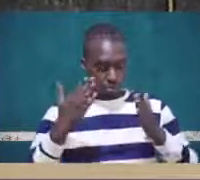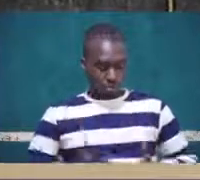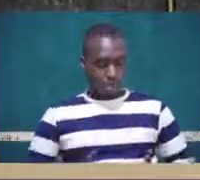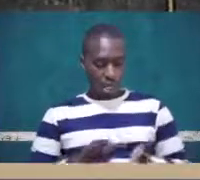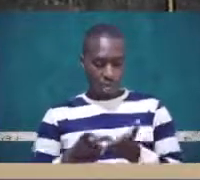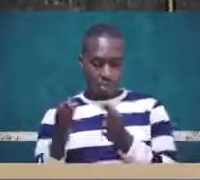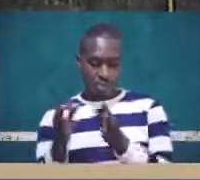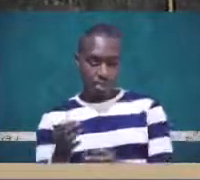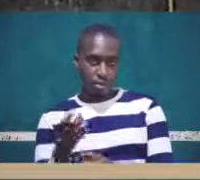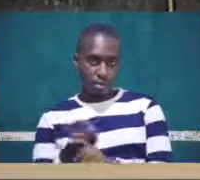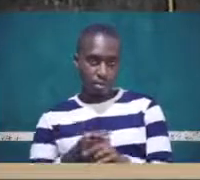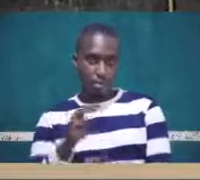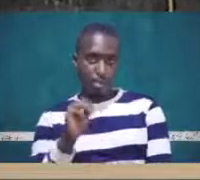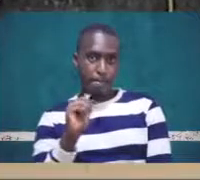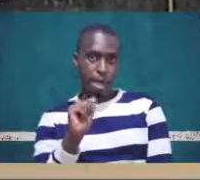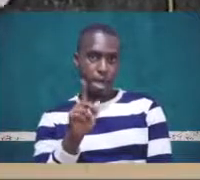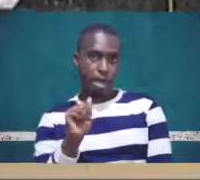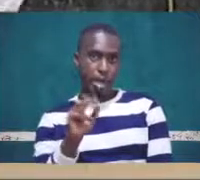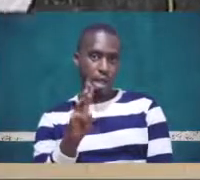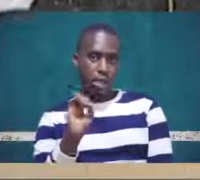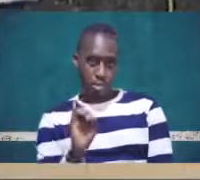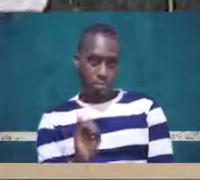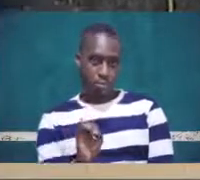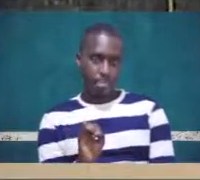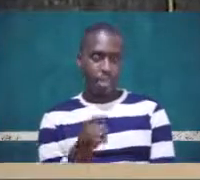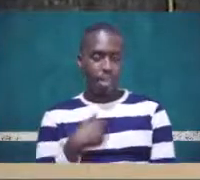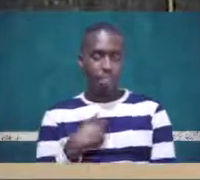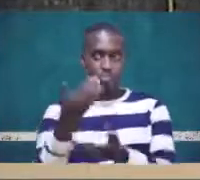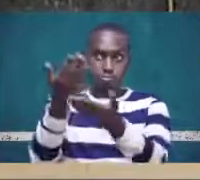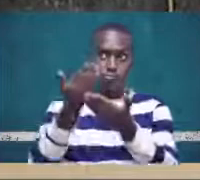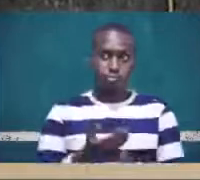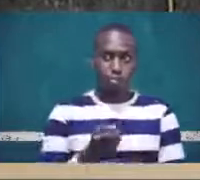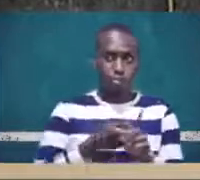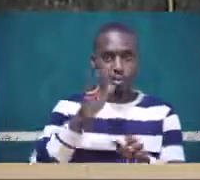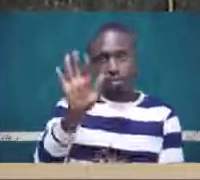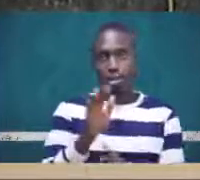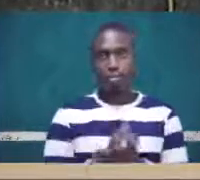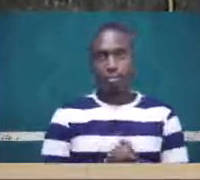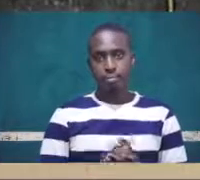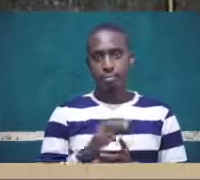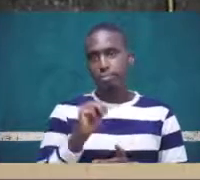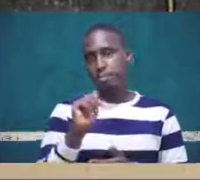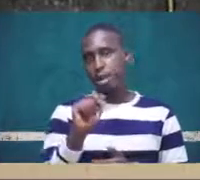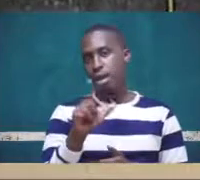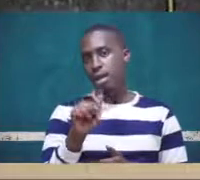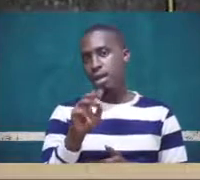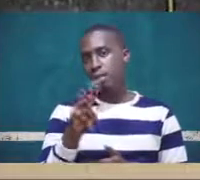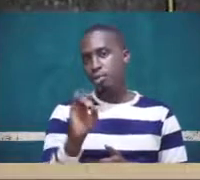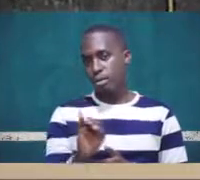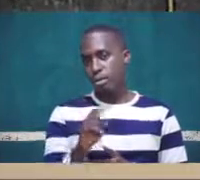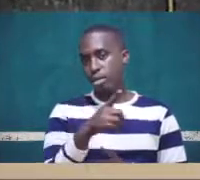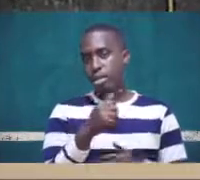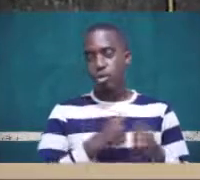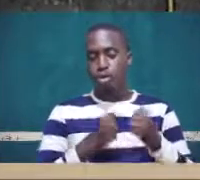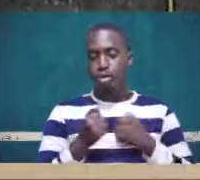buying them from Malawi. I'm importing goods from Malawi. This is a